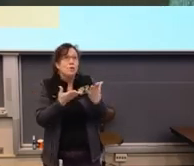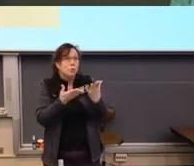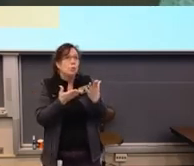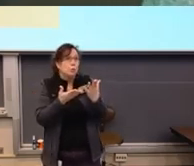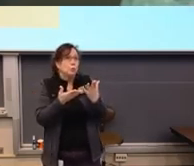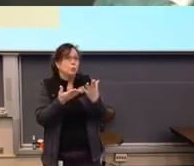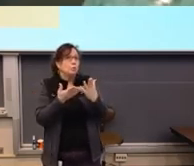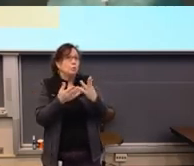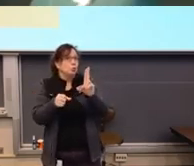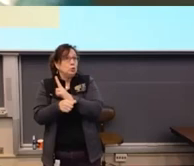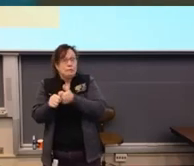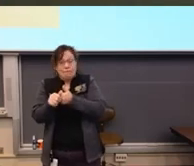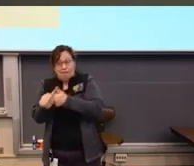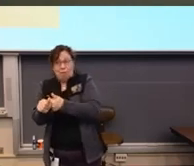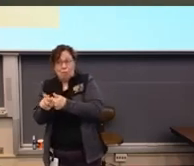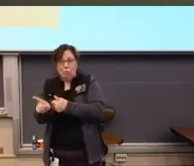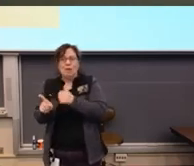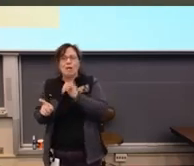find that helps with resistance.